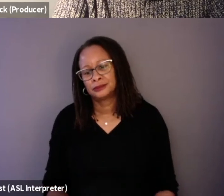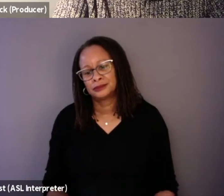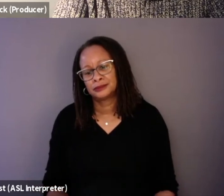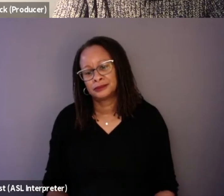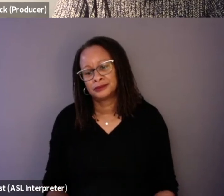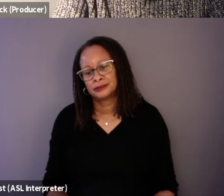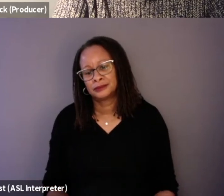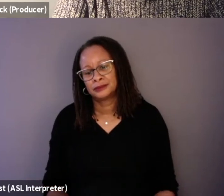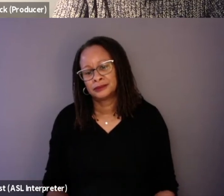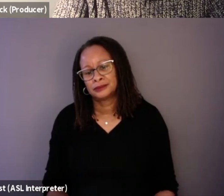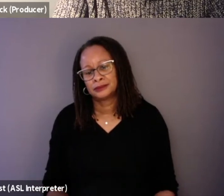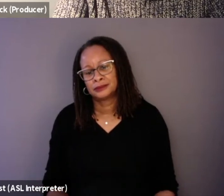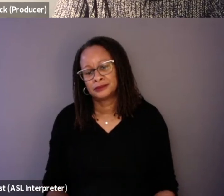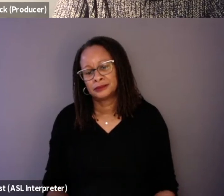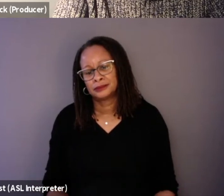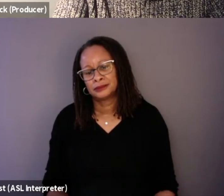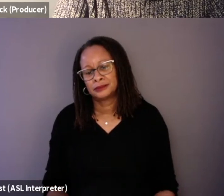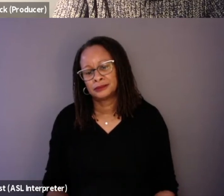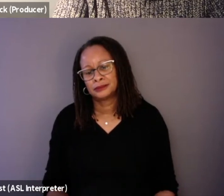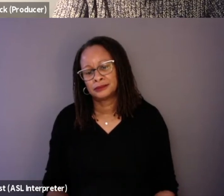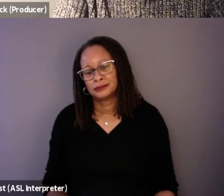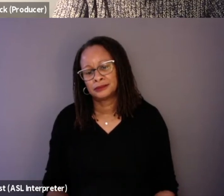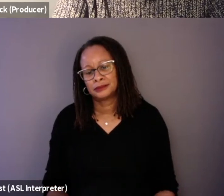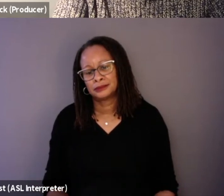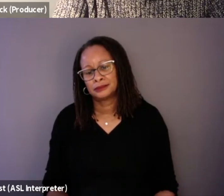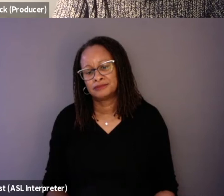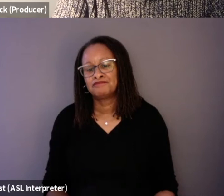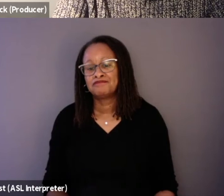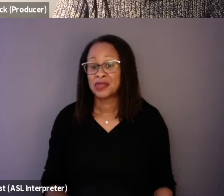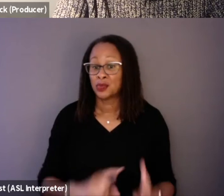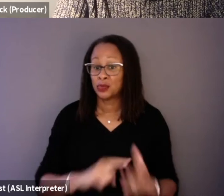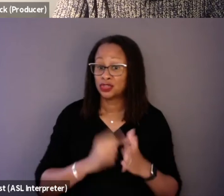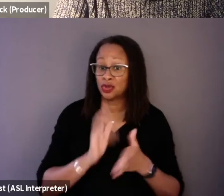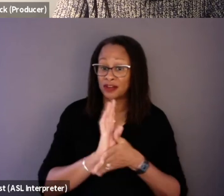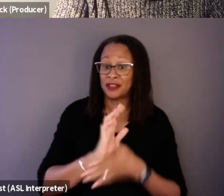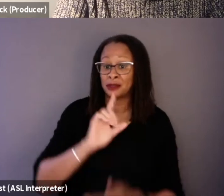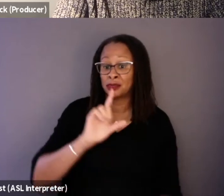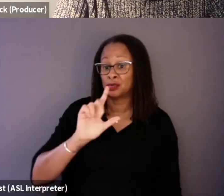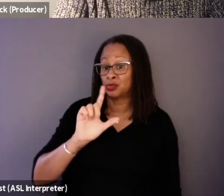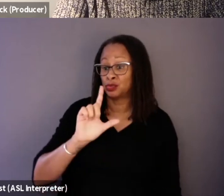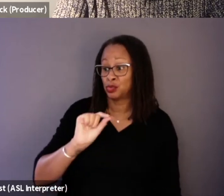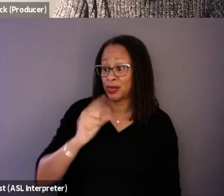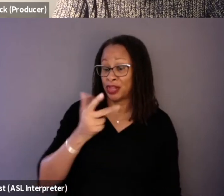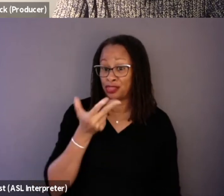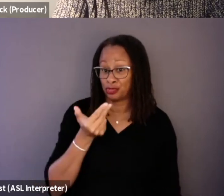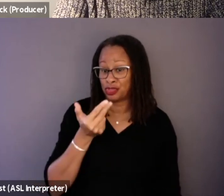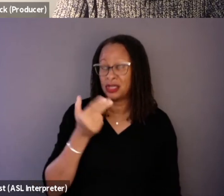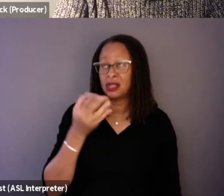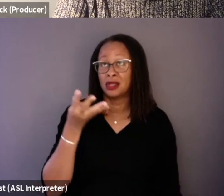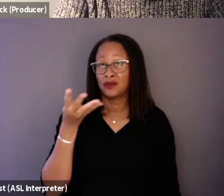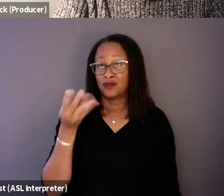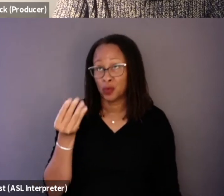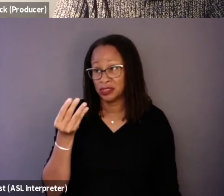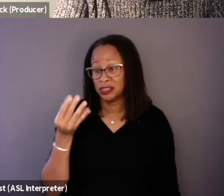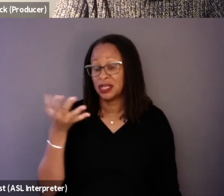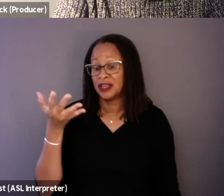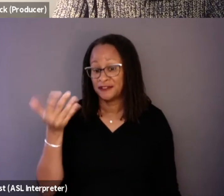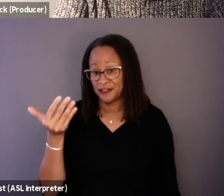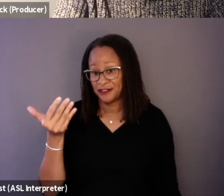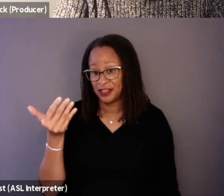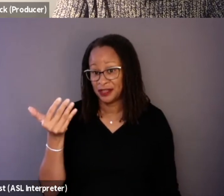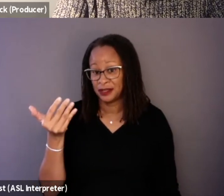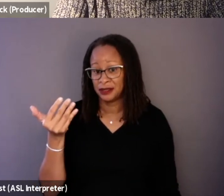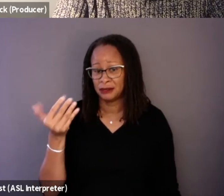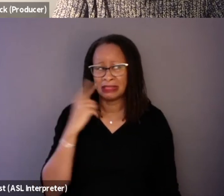were filming from 2000. I think we started in 2013 and 14, 15. Maybe we started in 2012,